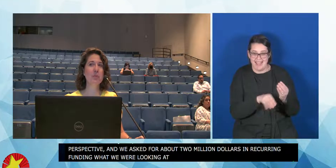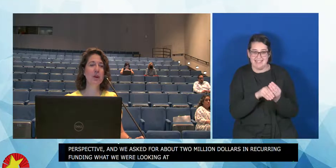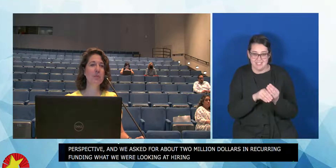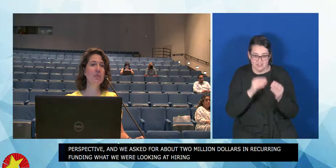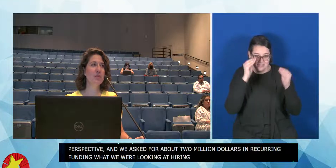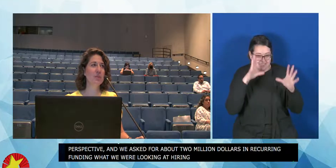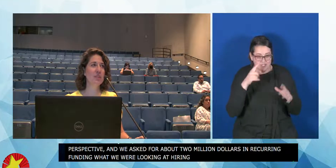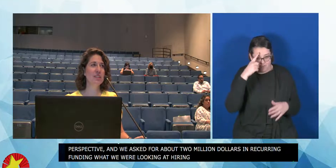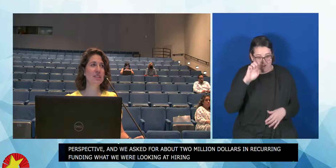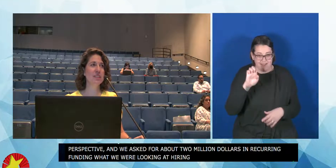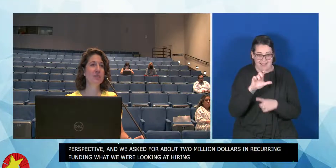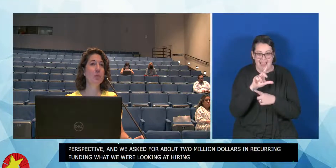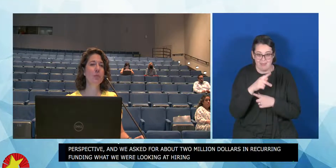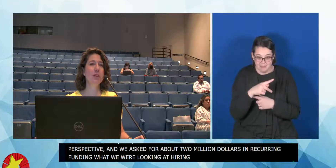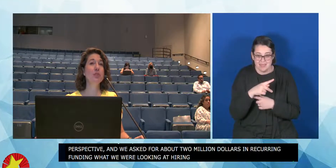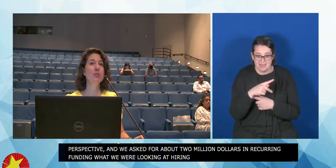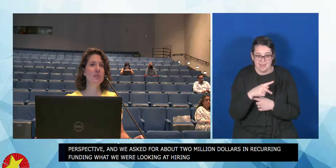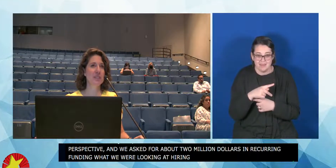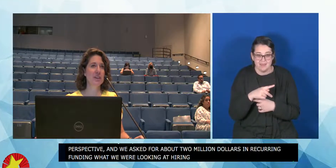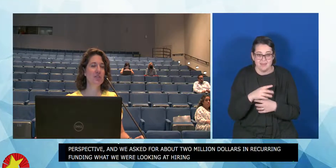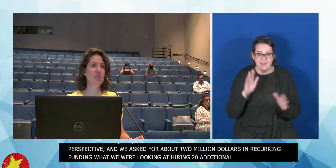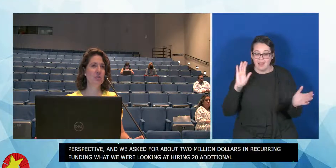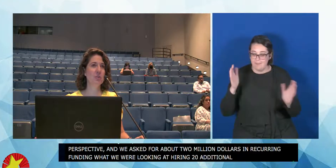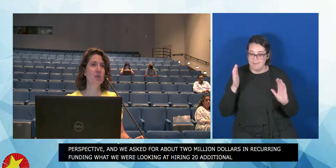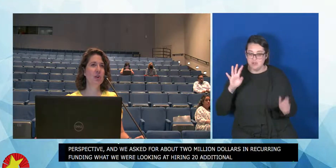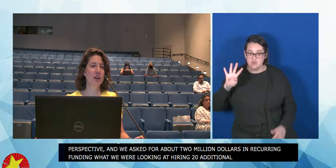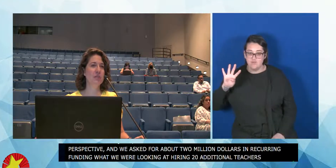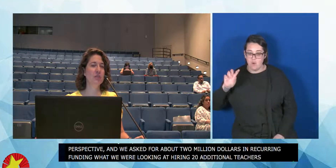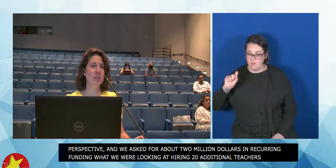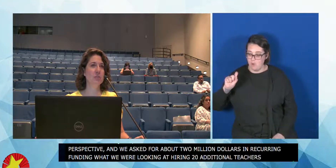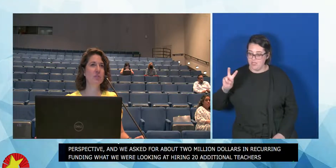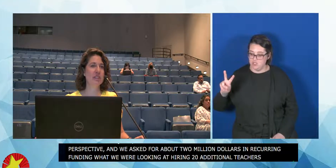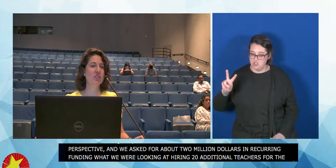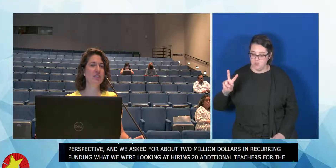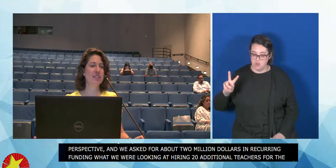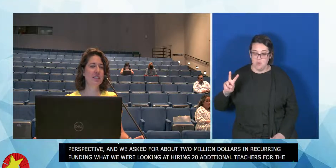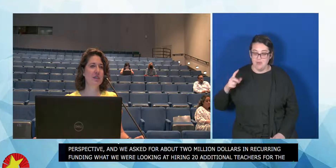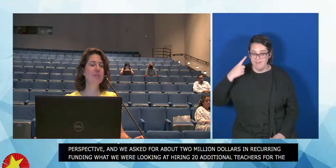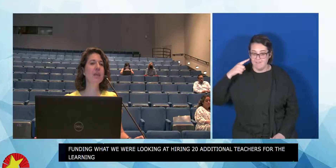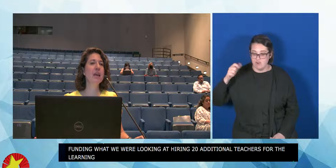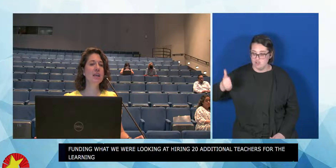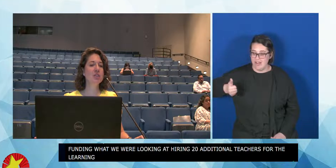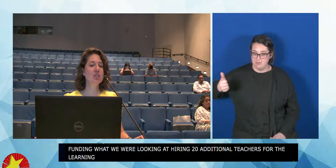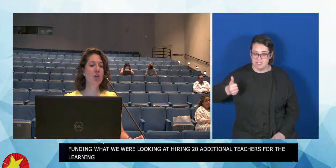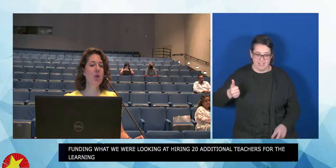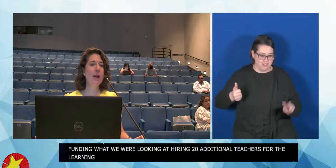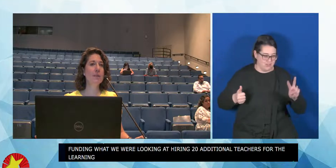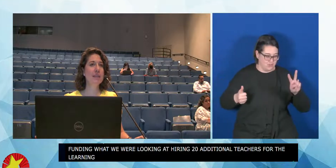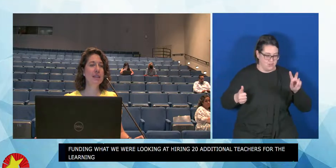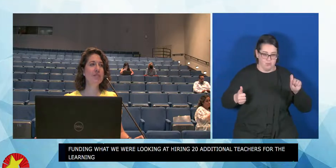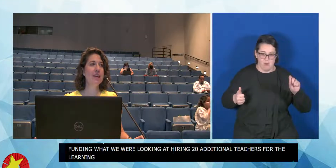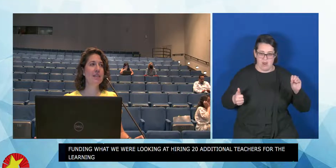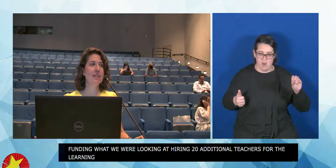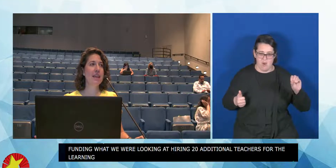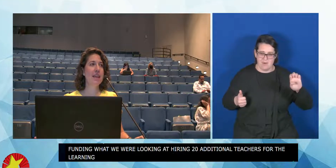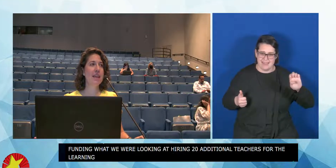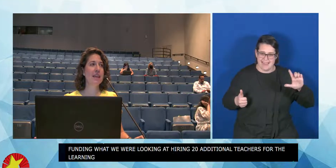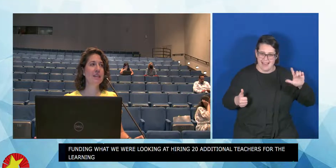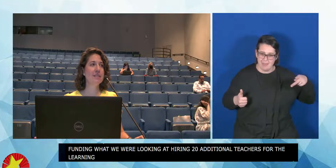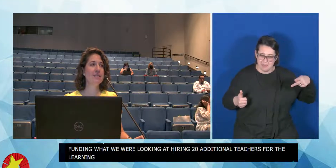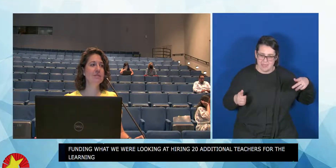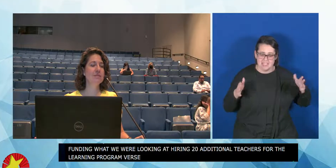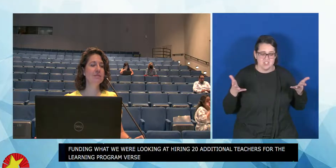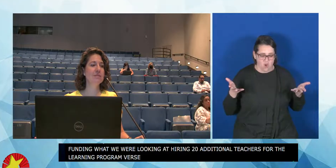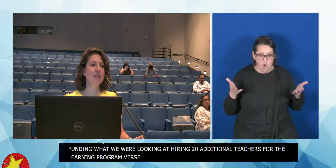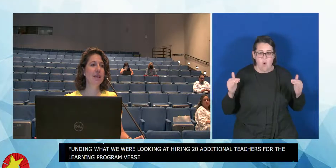learning program versus $4.2 million recurring for transportation this year. So I believe that they